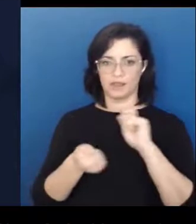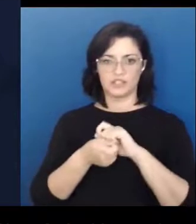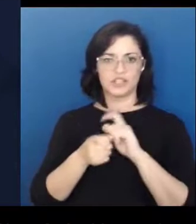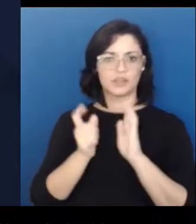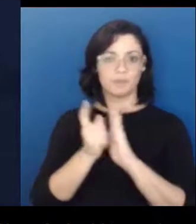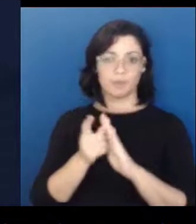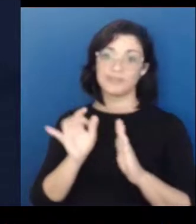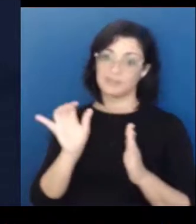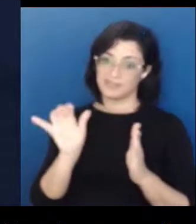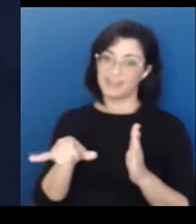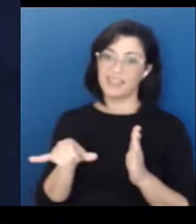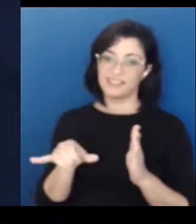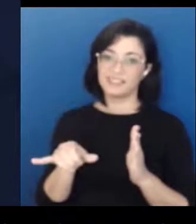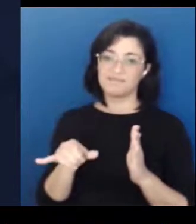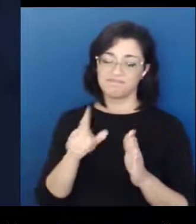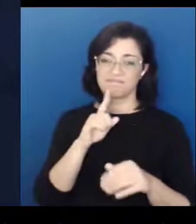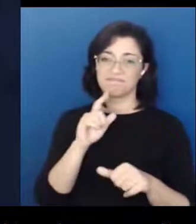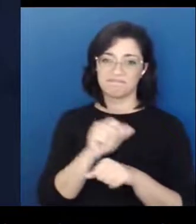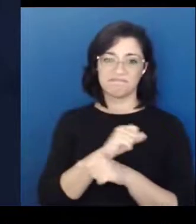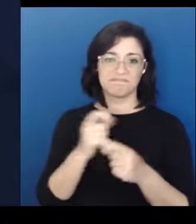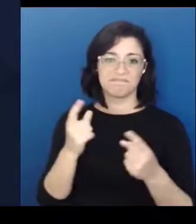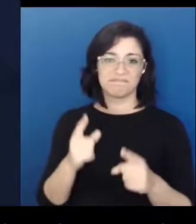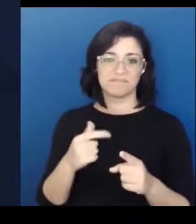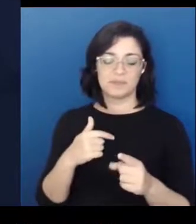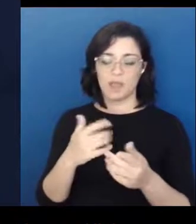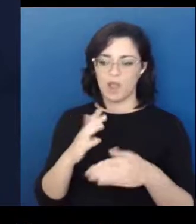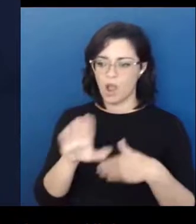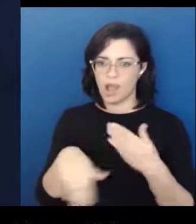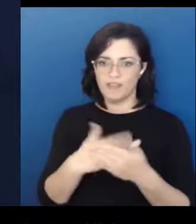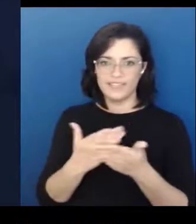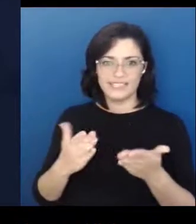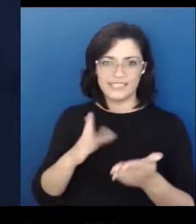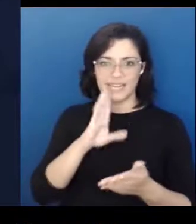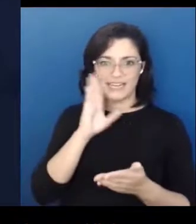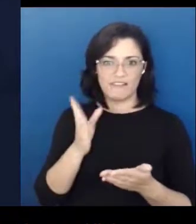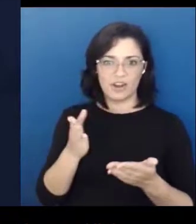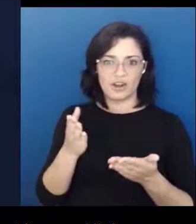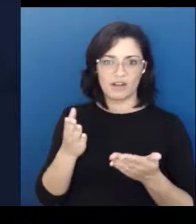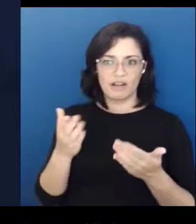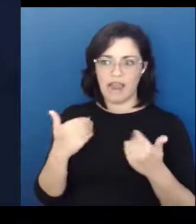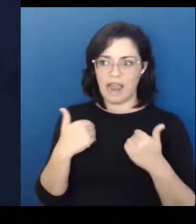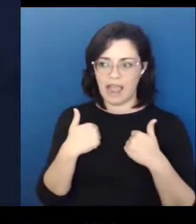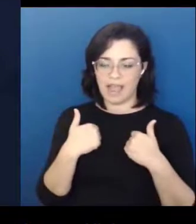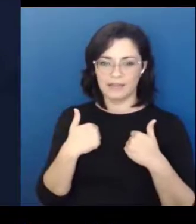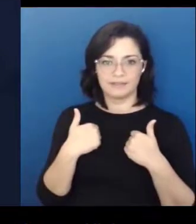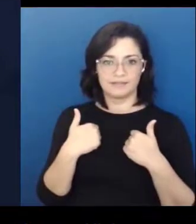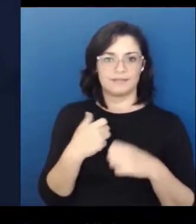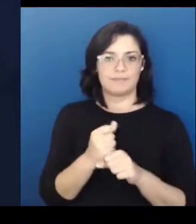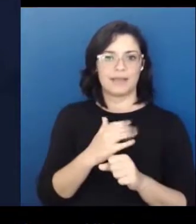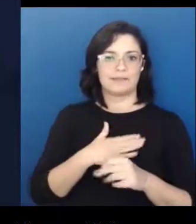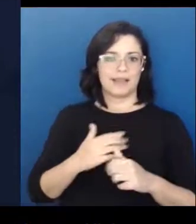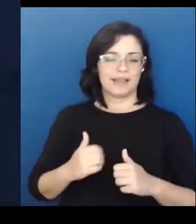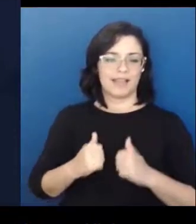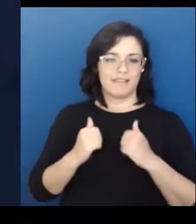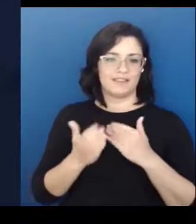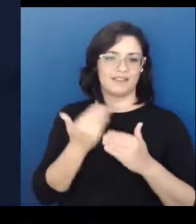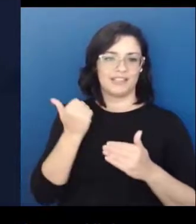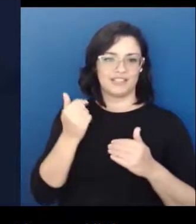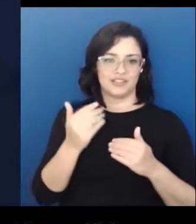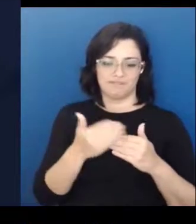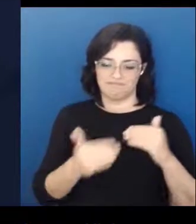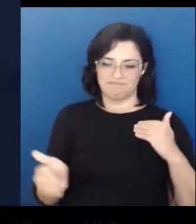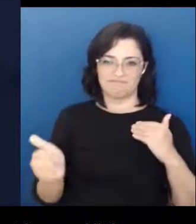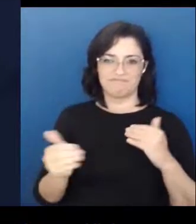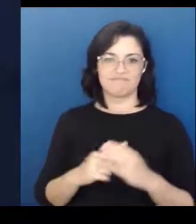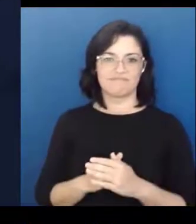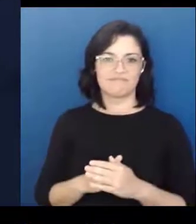never had, and made my life easier from that point. I became an advocate. It became what